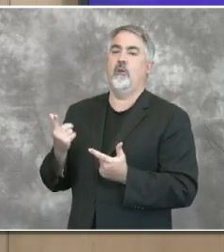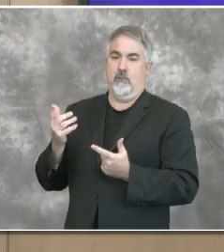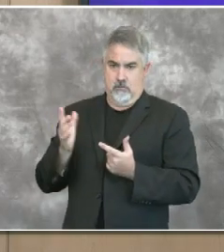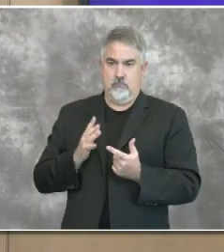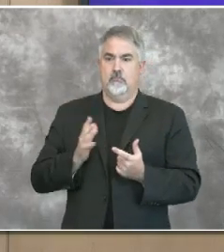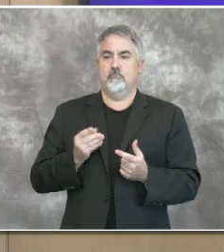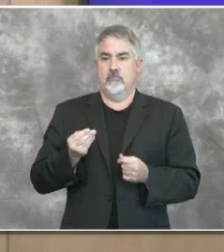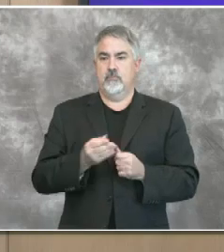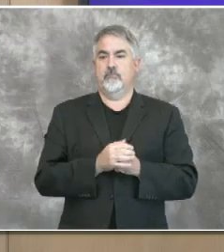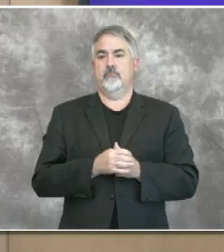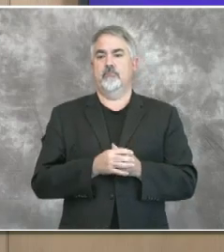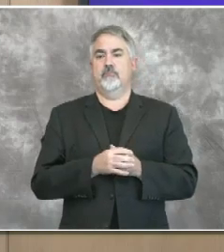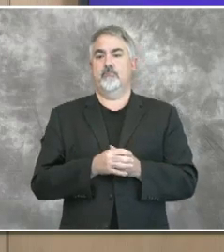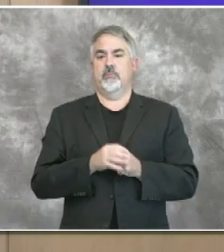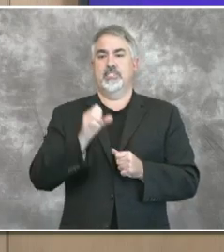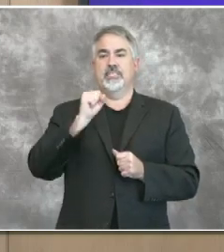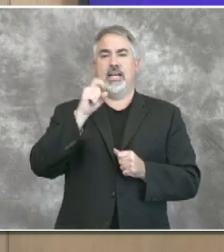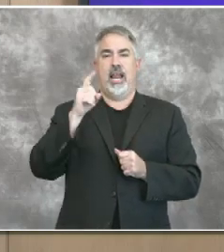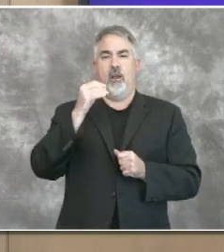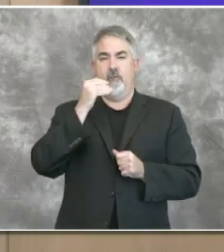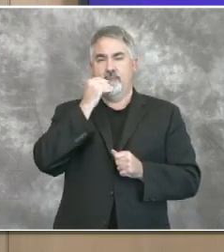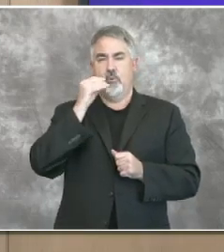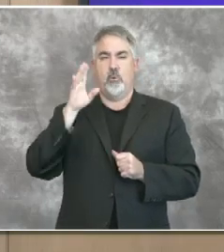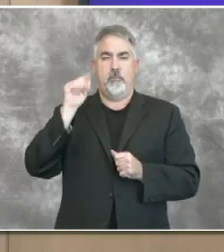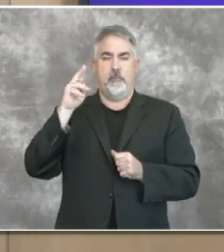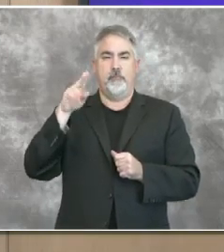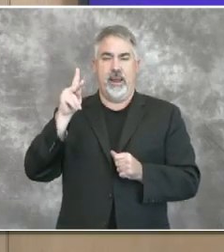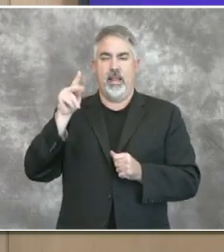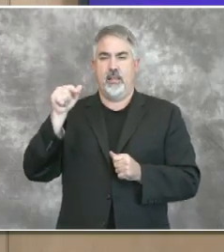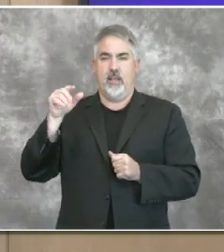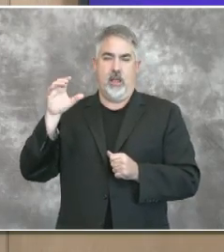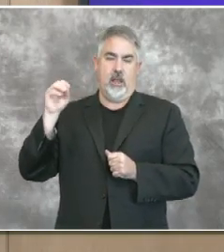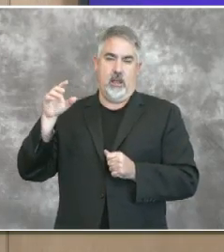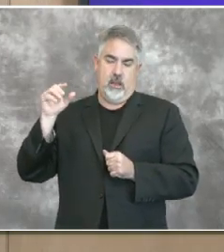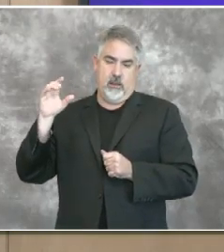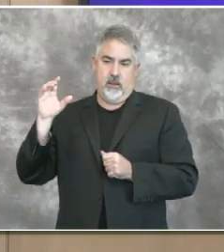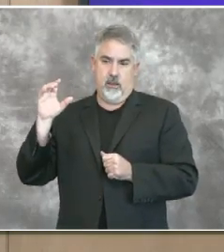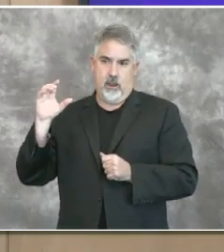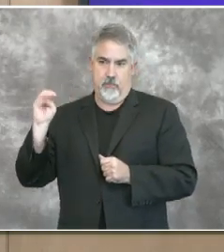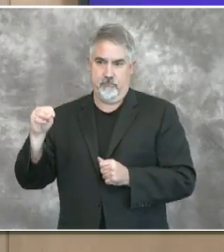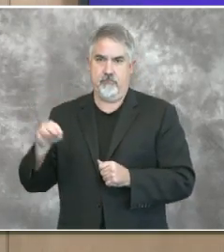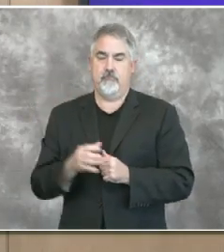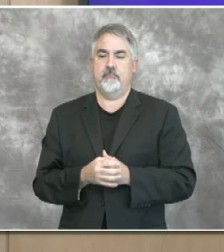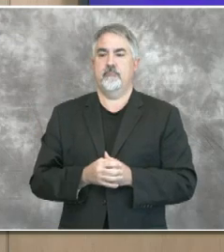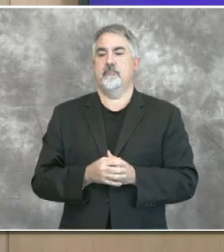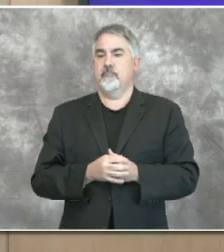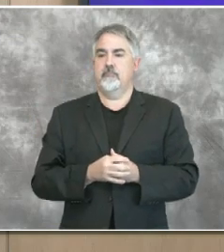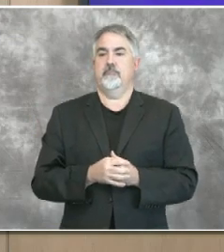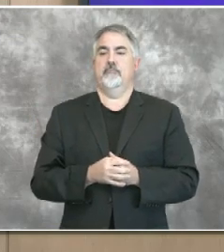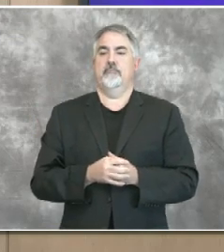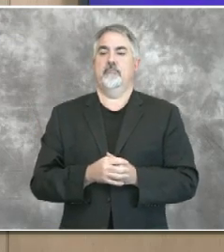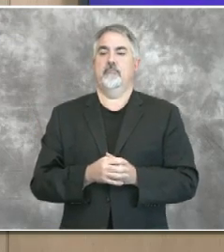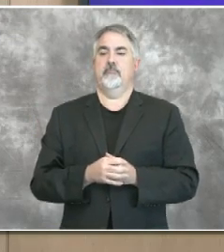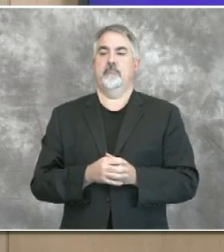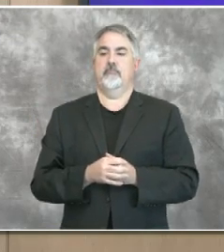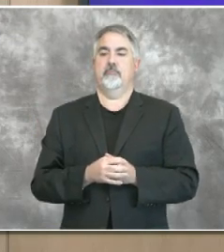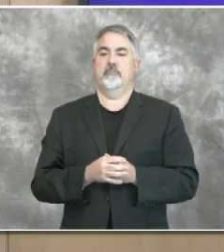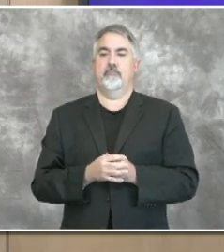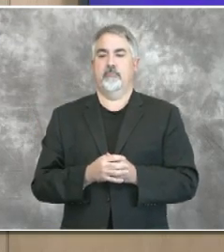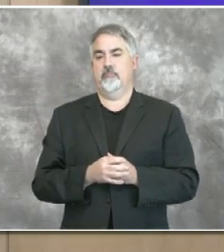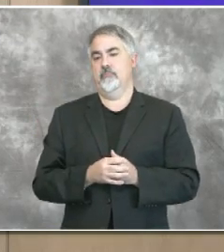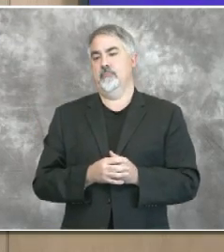sandiegofoodbank.org. The food bank is also helping in many other ways. They're very involved in a project we